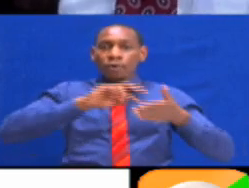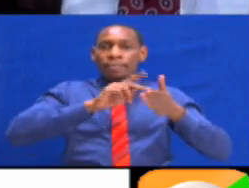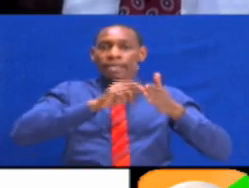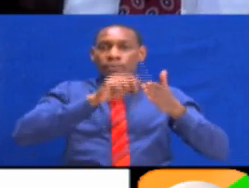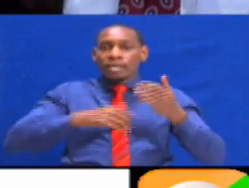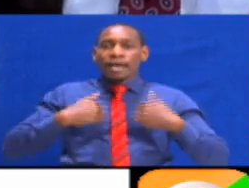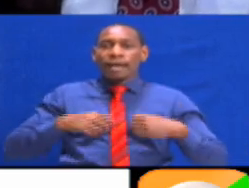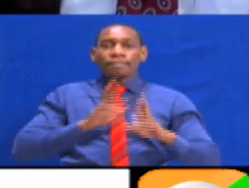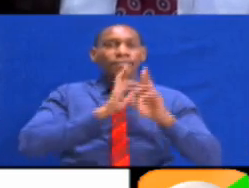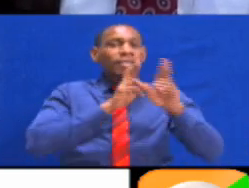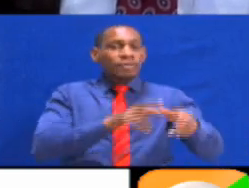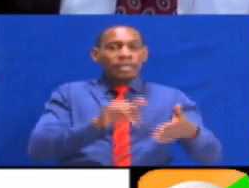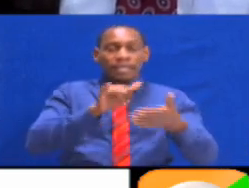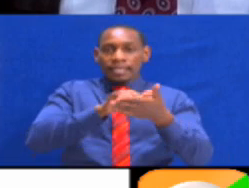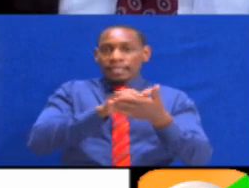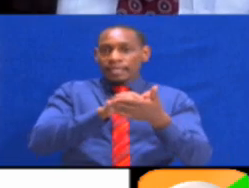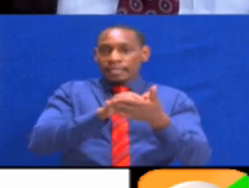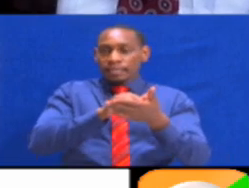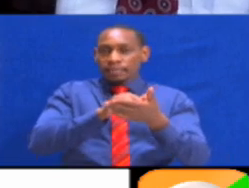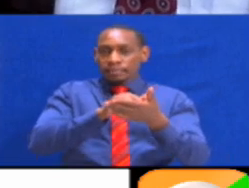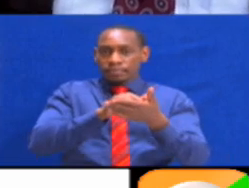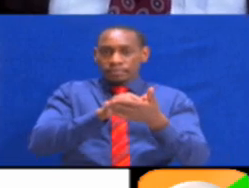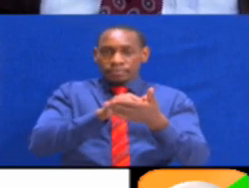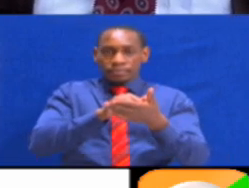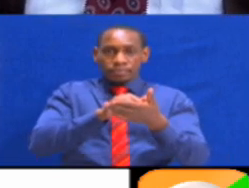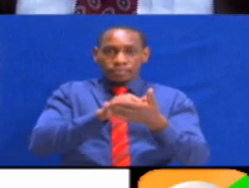getting results, that some which will not be